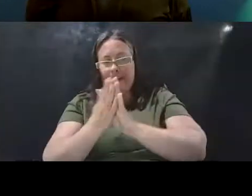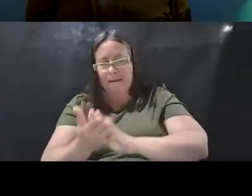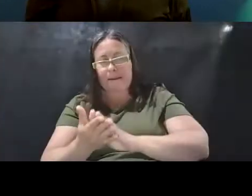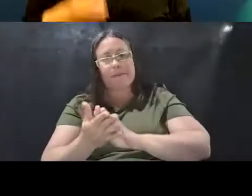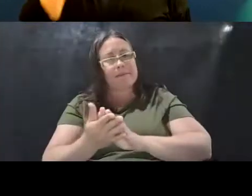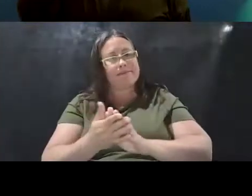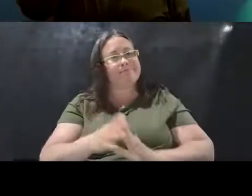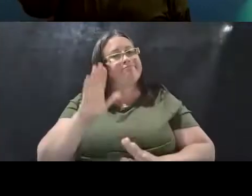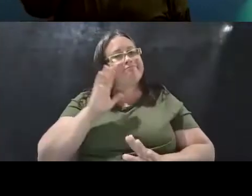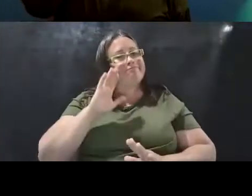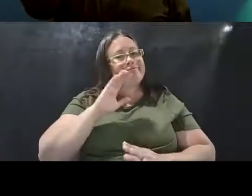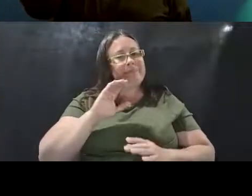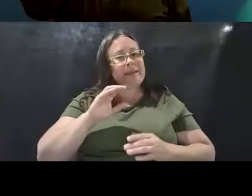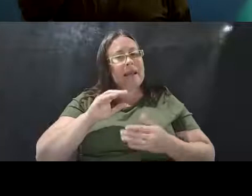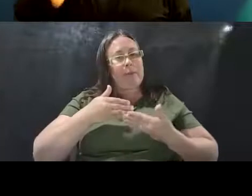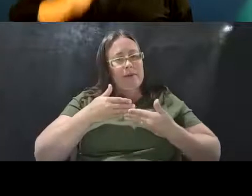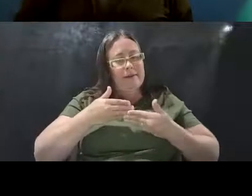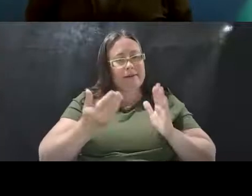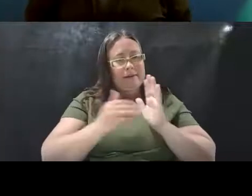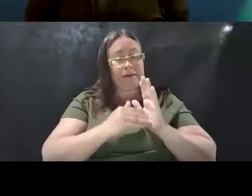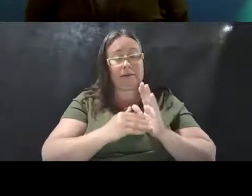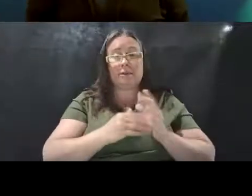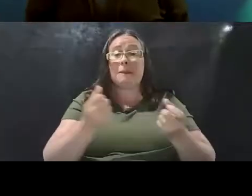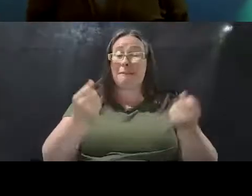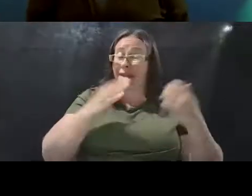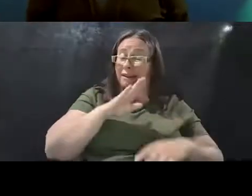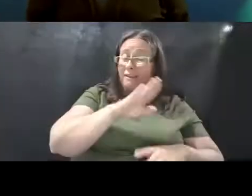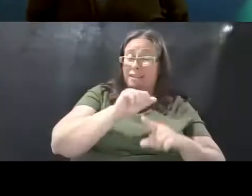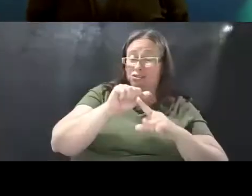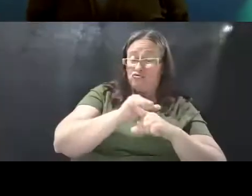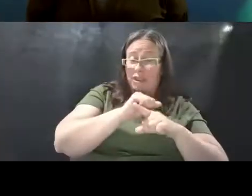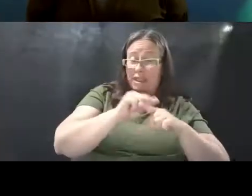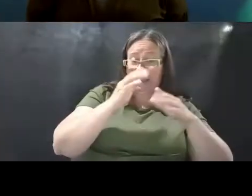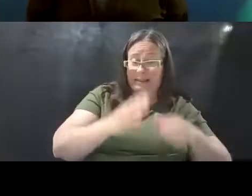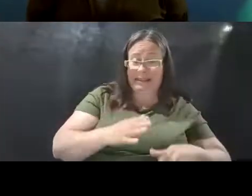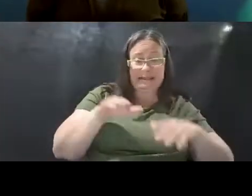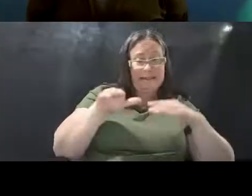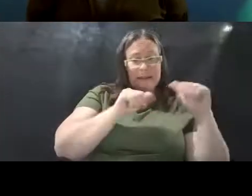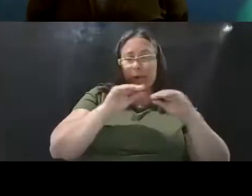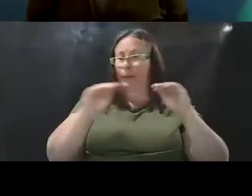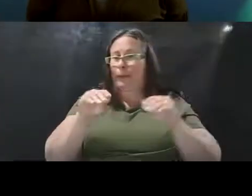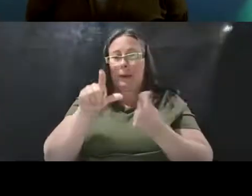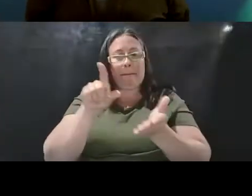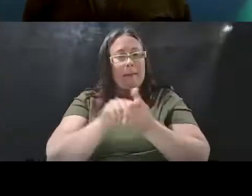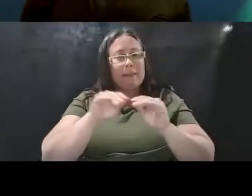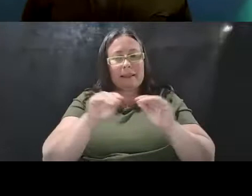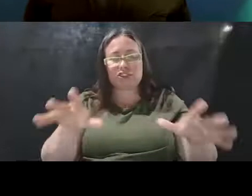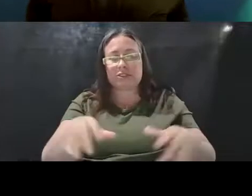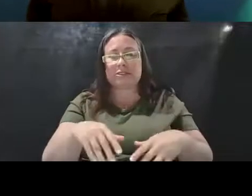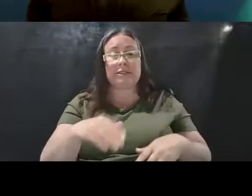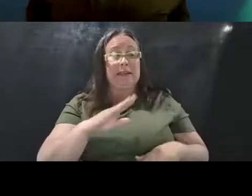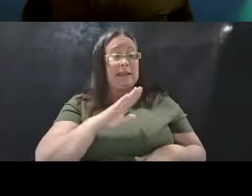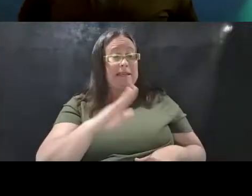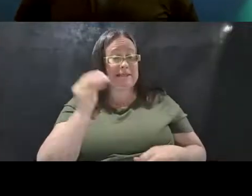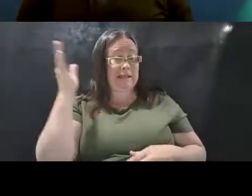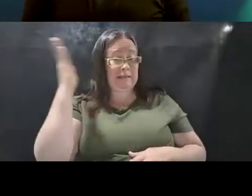years. Many of his trainees left without a publication. He in his lecture, he says he almost